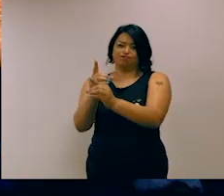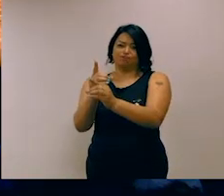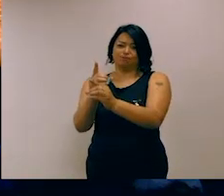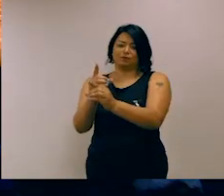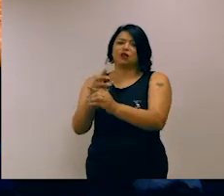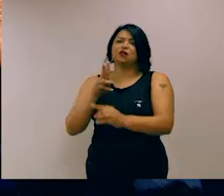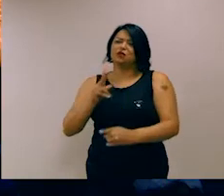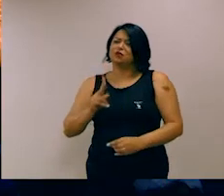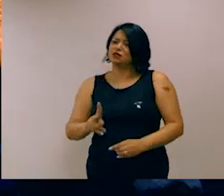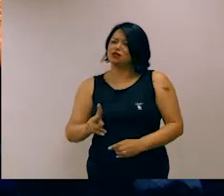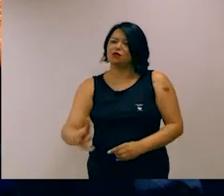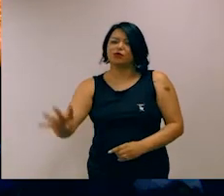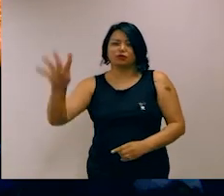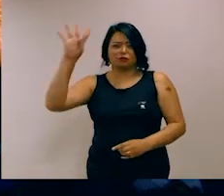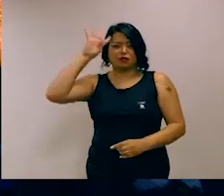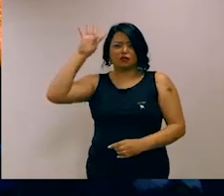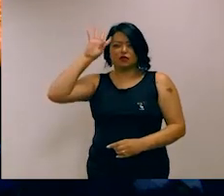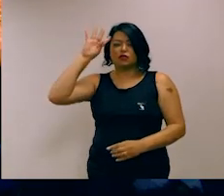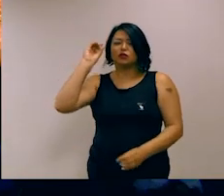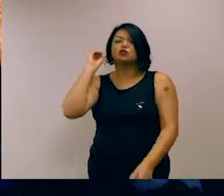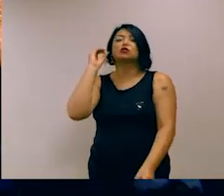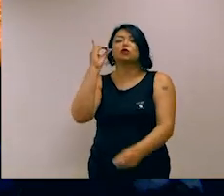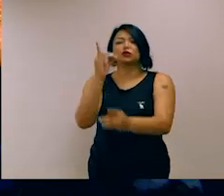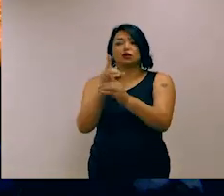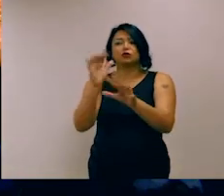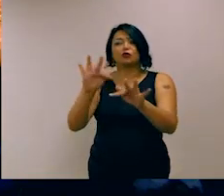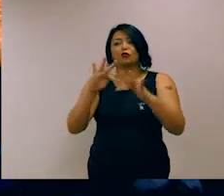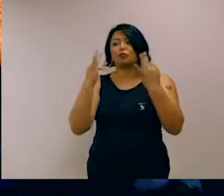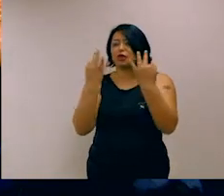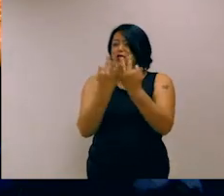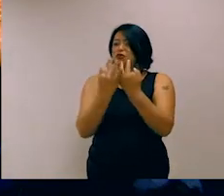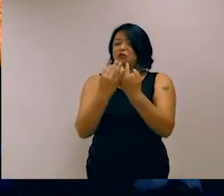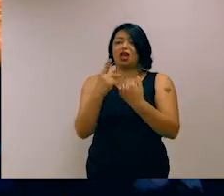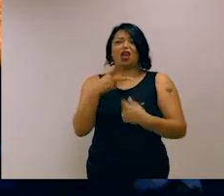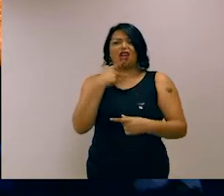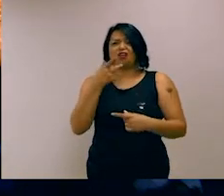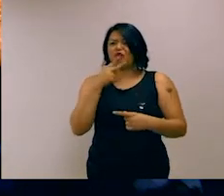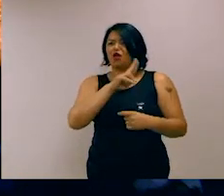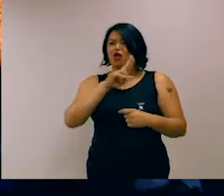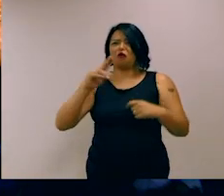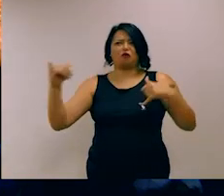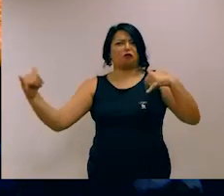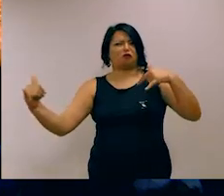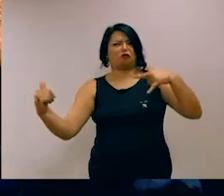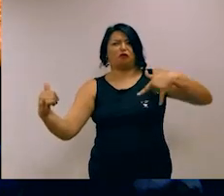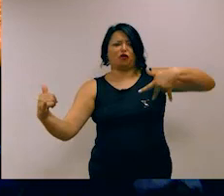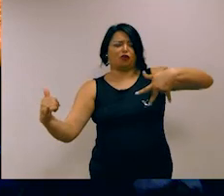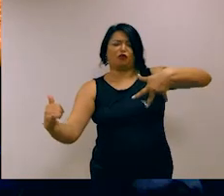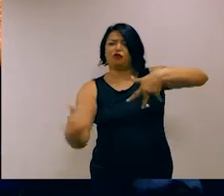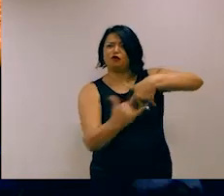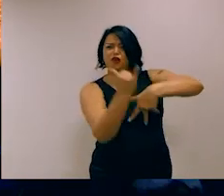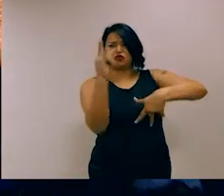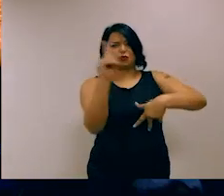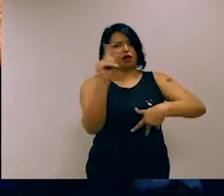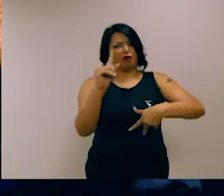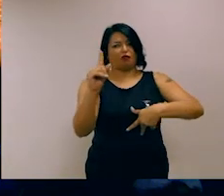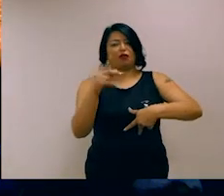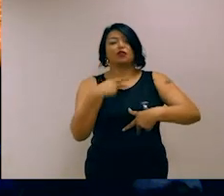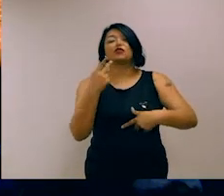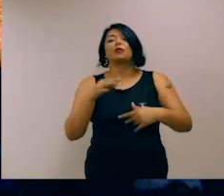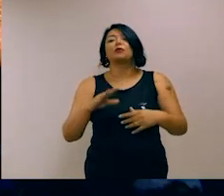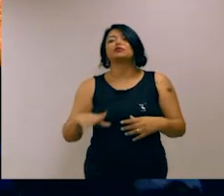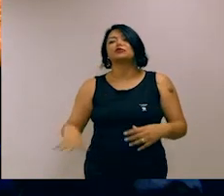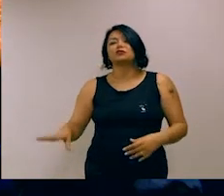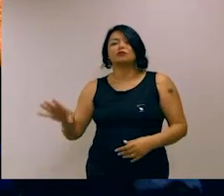pieces of jewelry, jewels. Every Wednesday, we meet with their families. They don't call them victims. They call them the jewels. So